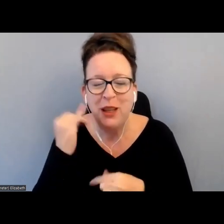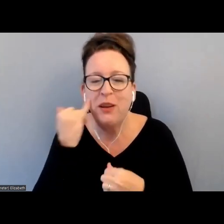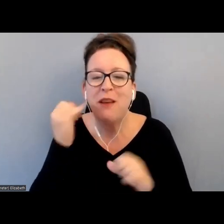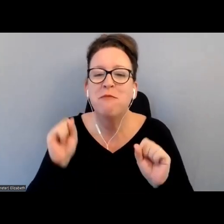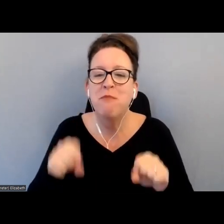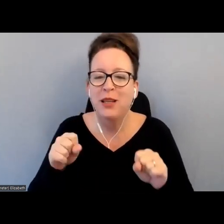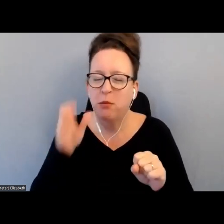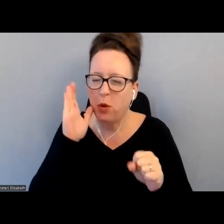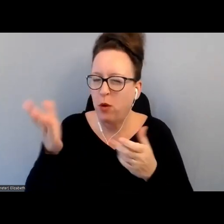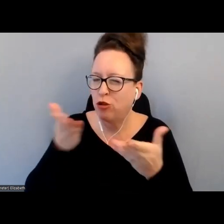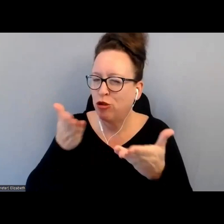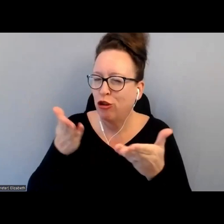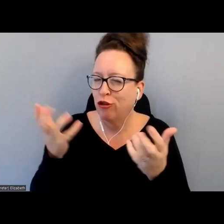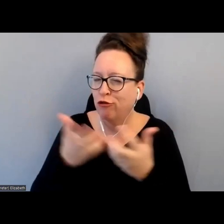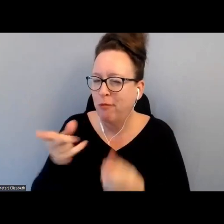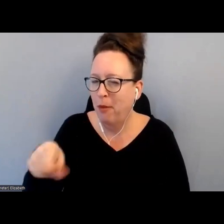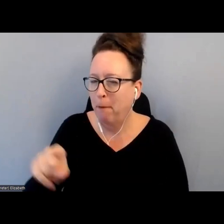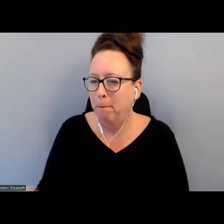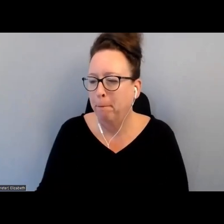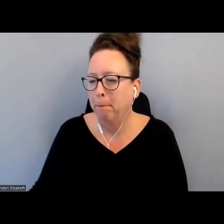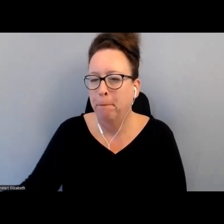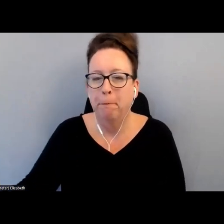we will serve them.